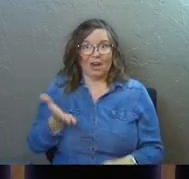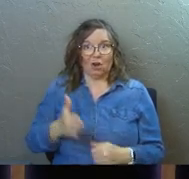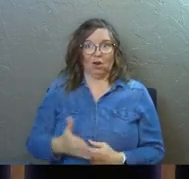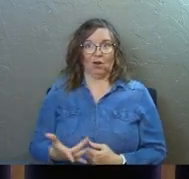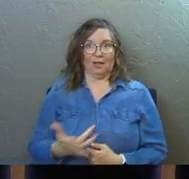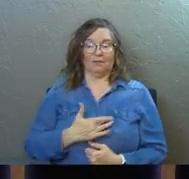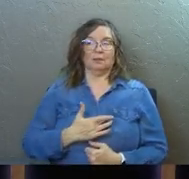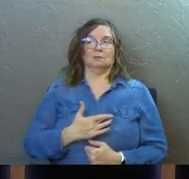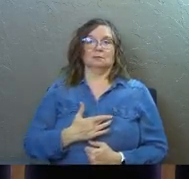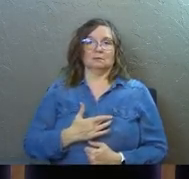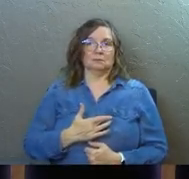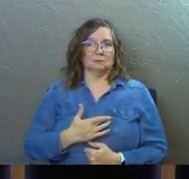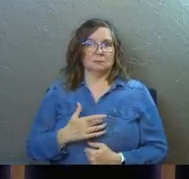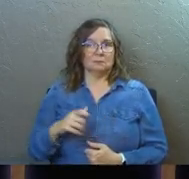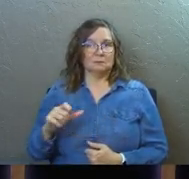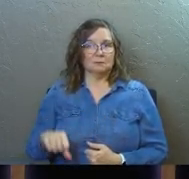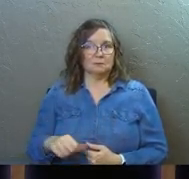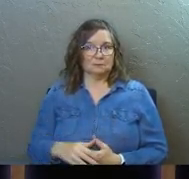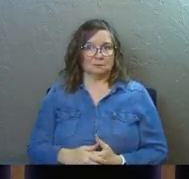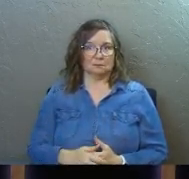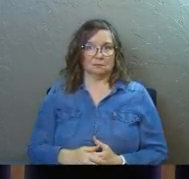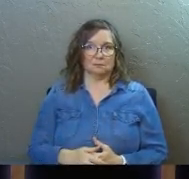there.